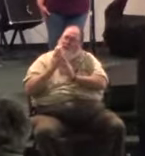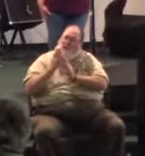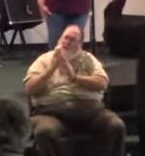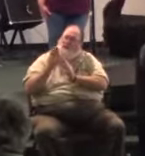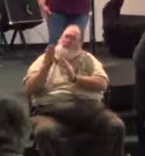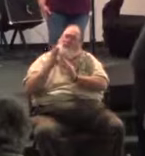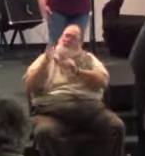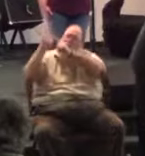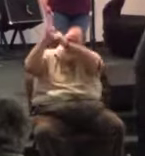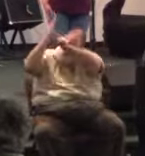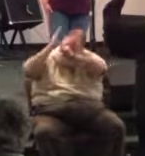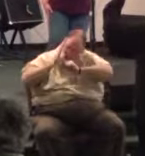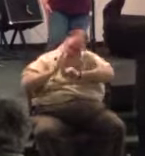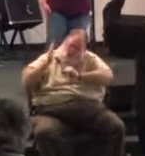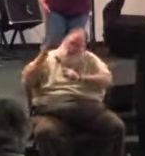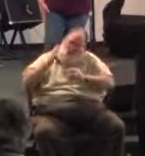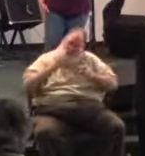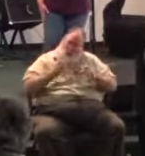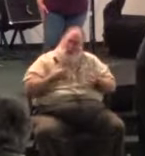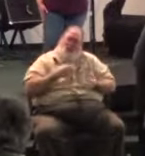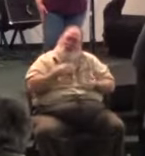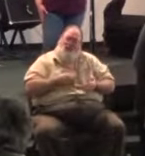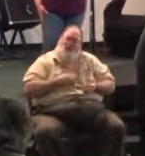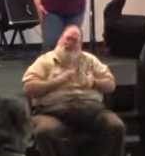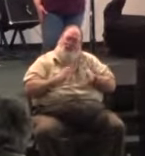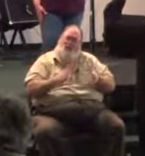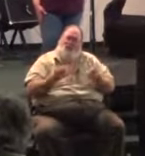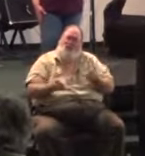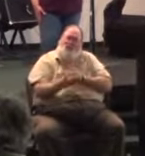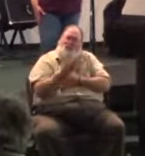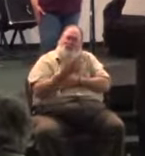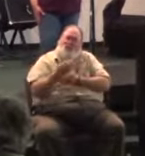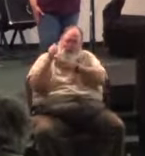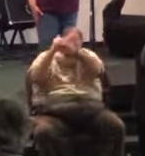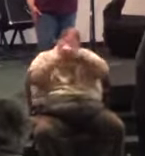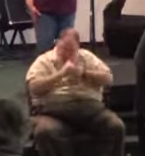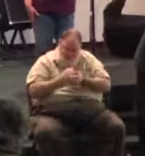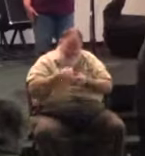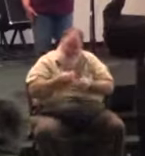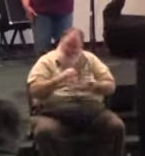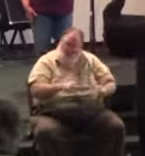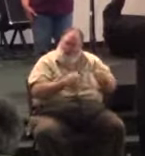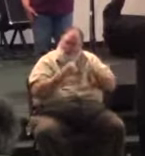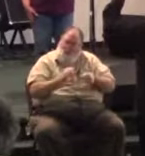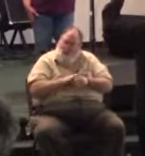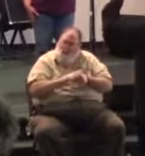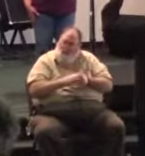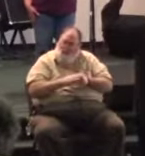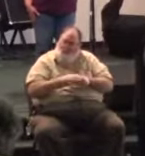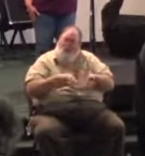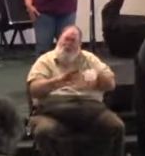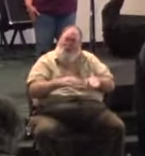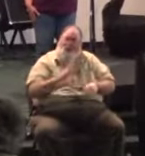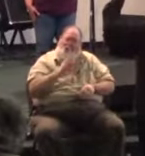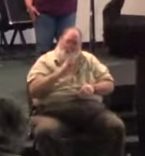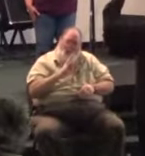to show us your will and your way this morning. And help us to be strong enough to walk it and talk